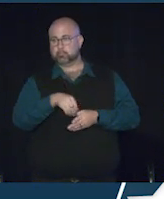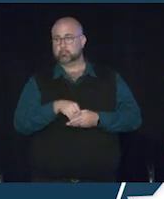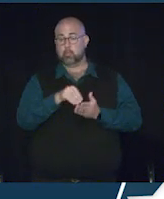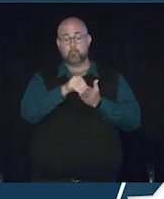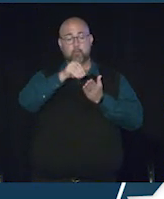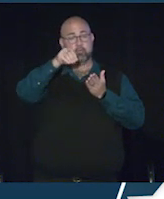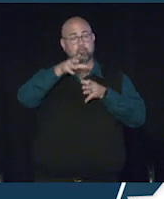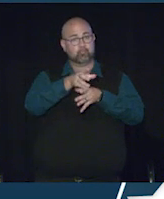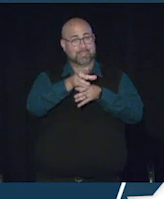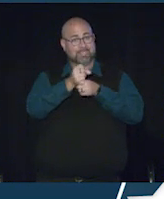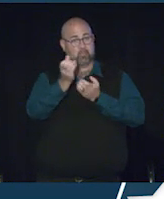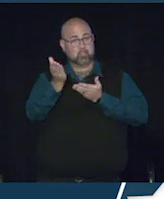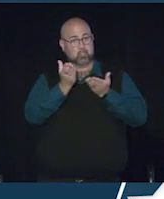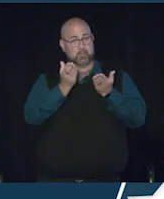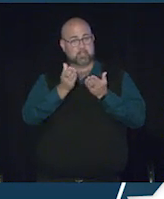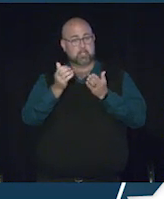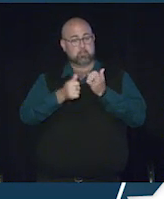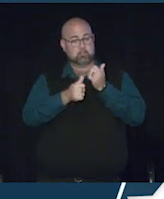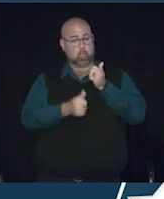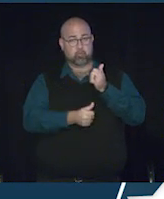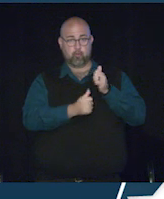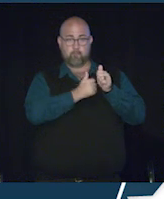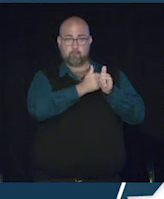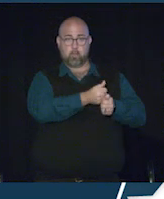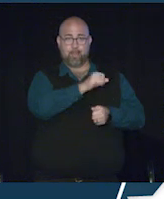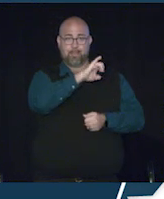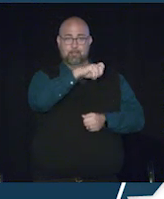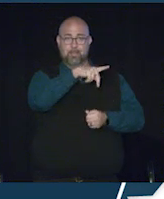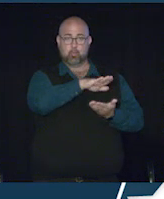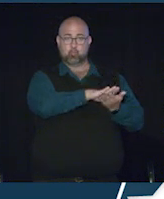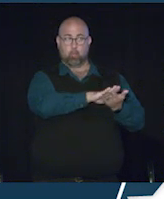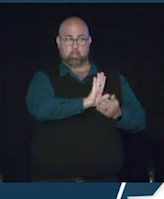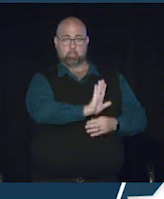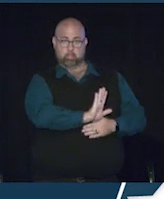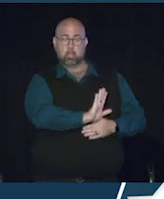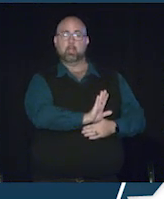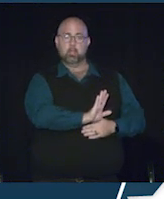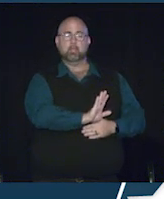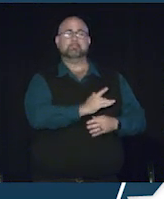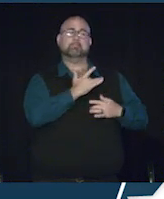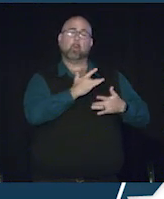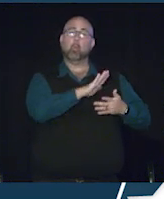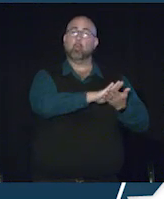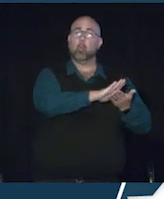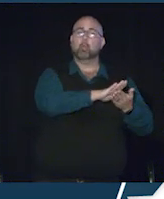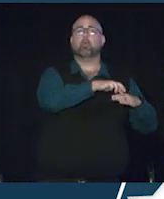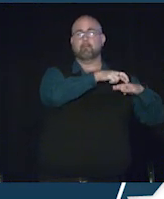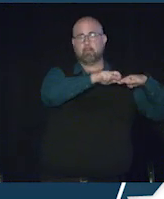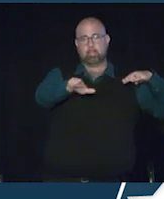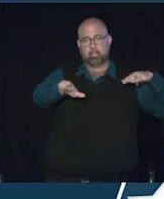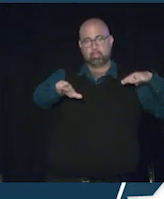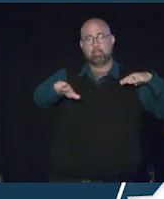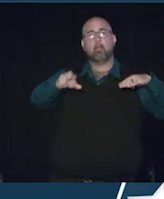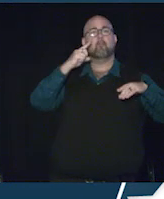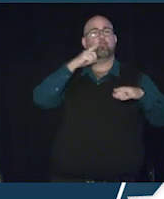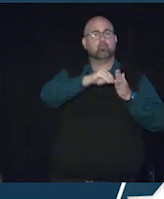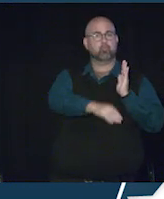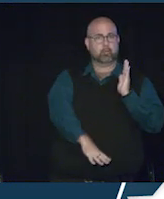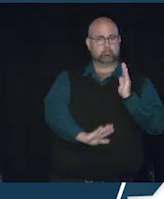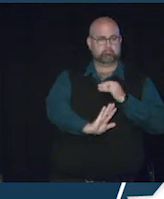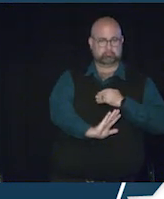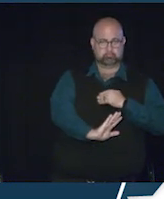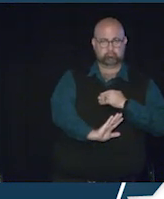receive services under an IEP through their school, typically the school will make the referral on behalf of the